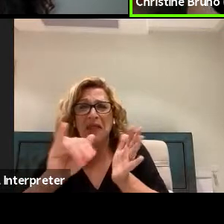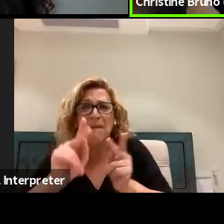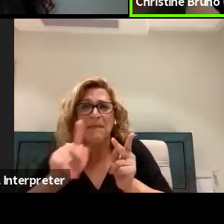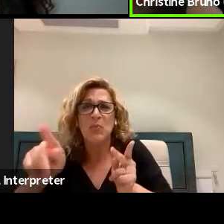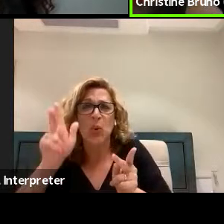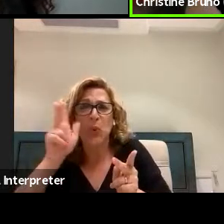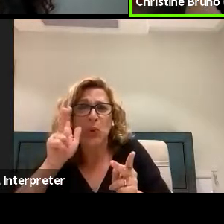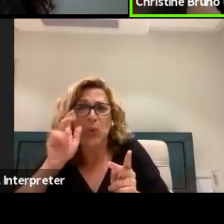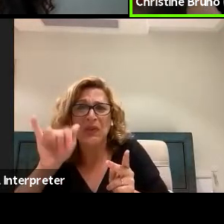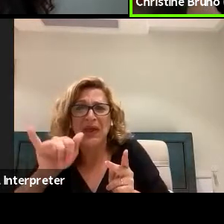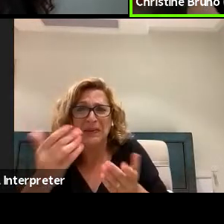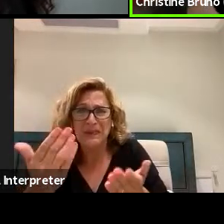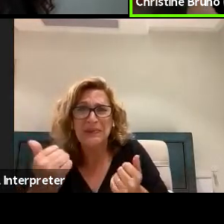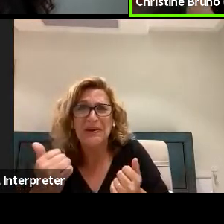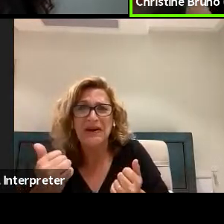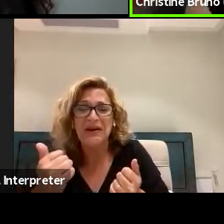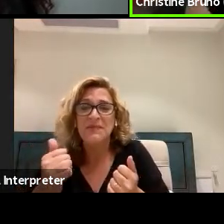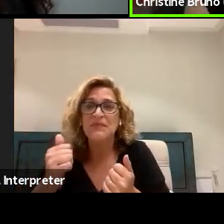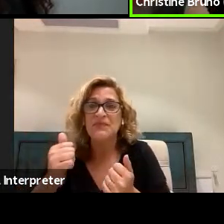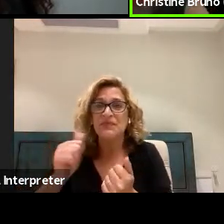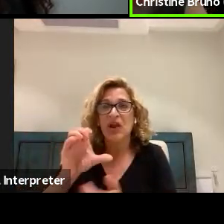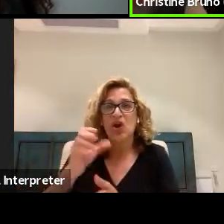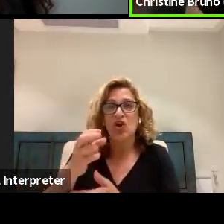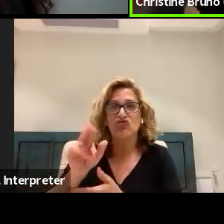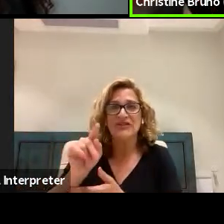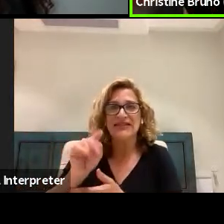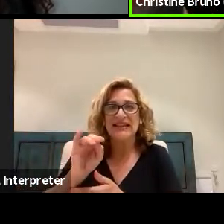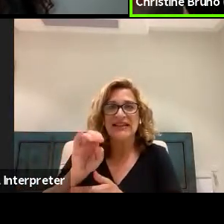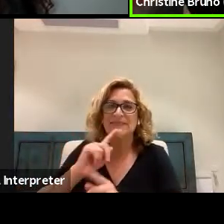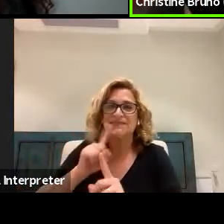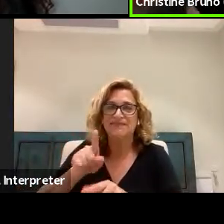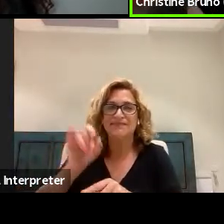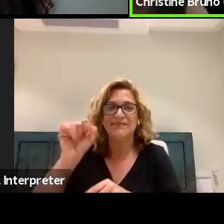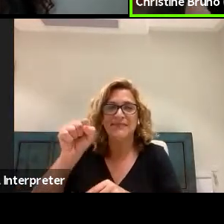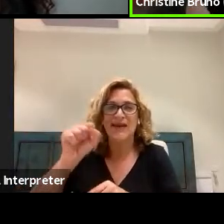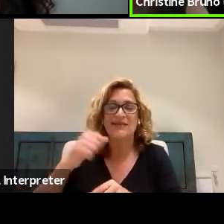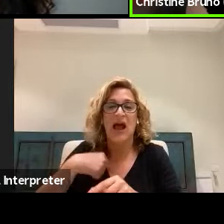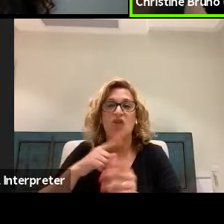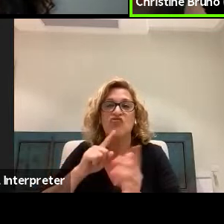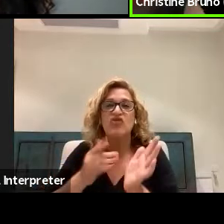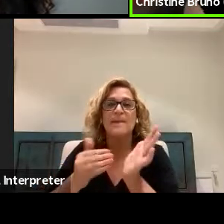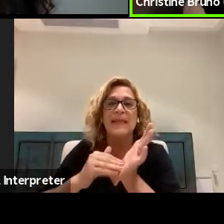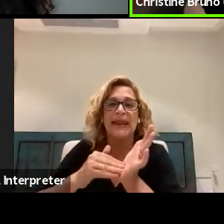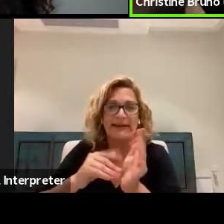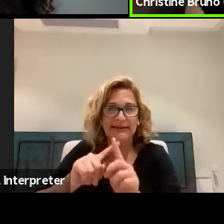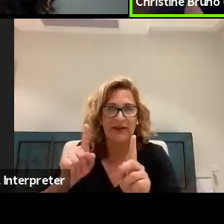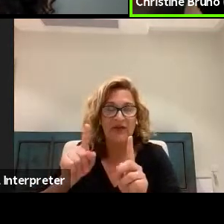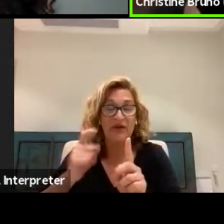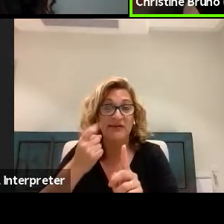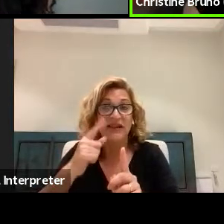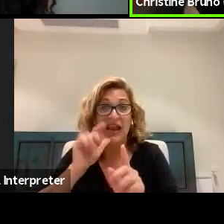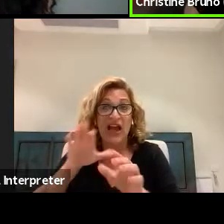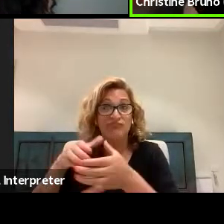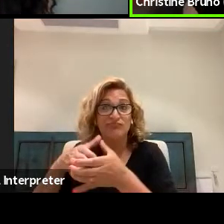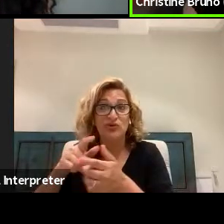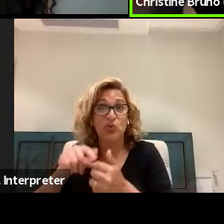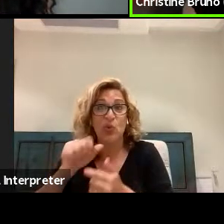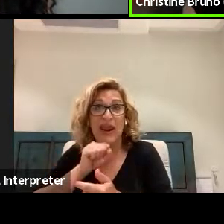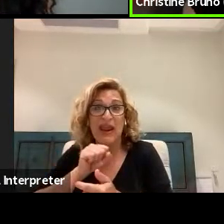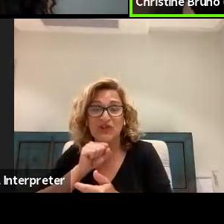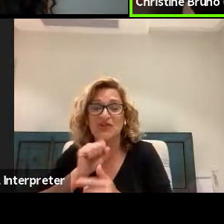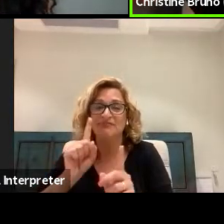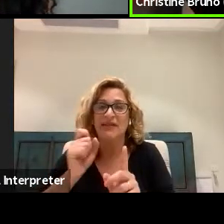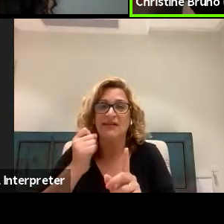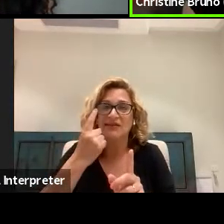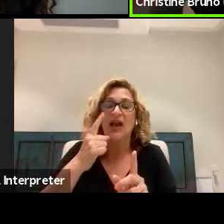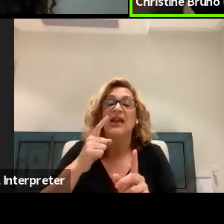say it a different way because it's actually it is tied to age, but also not. So disability is the only club that anybody can join